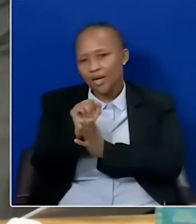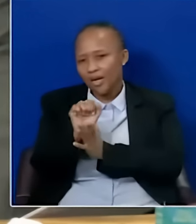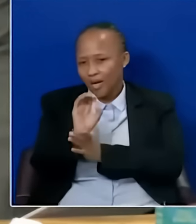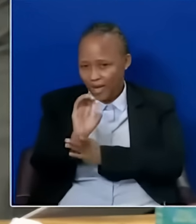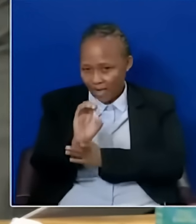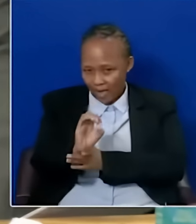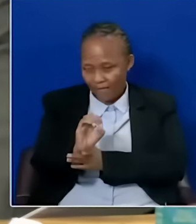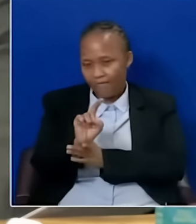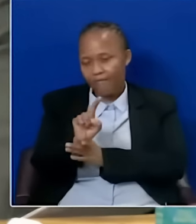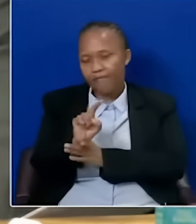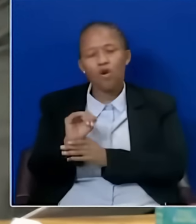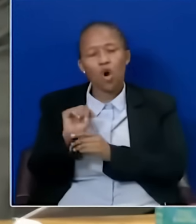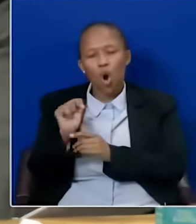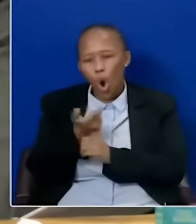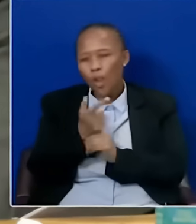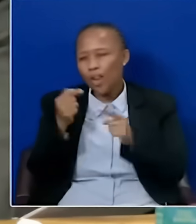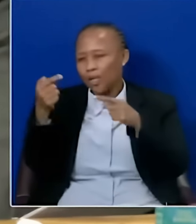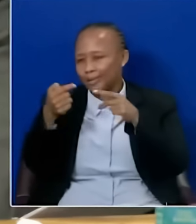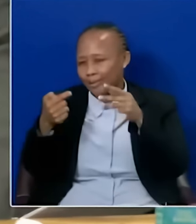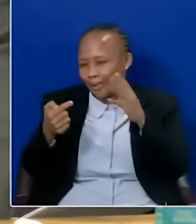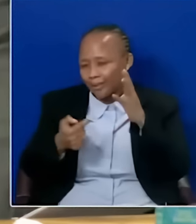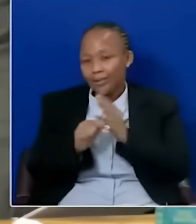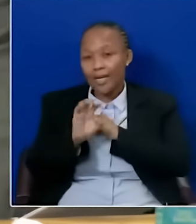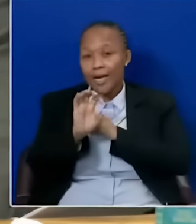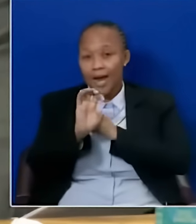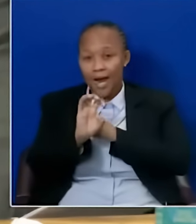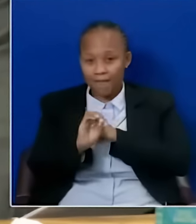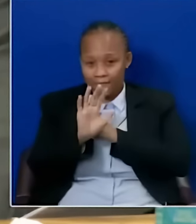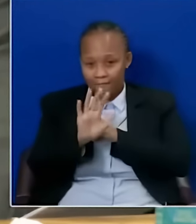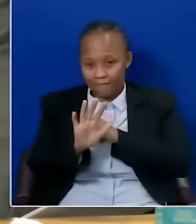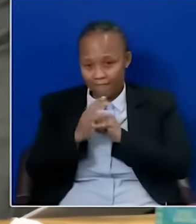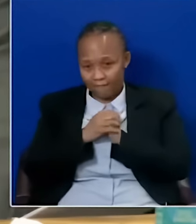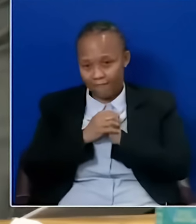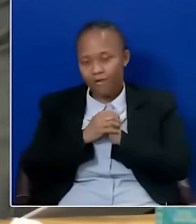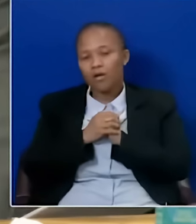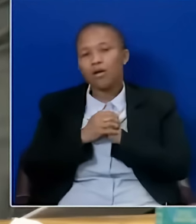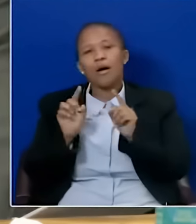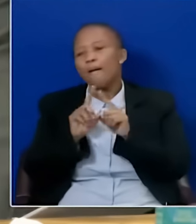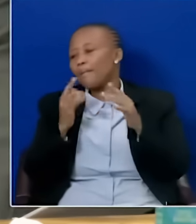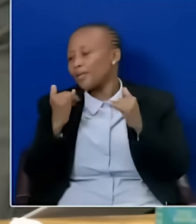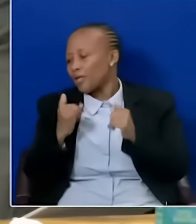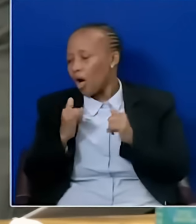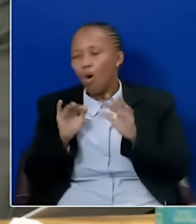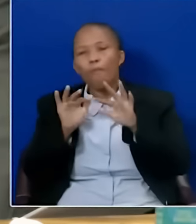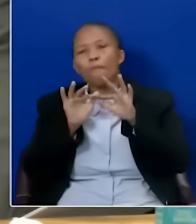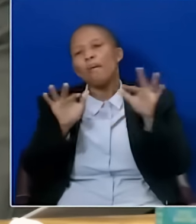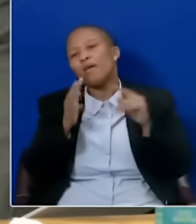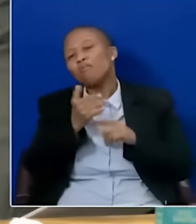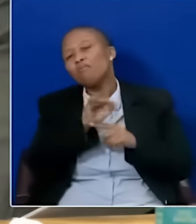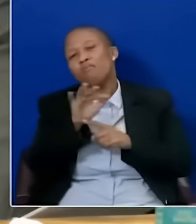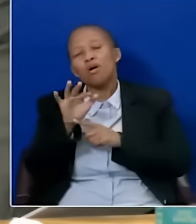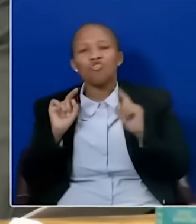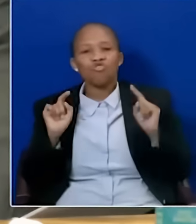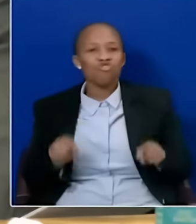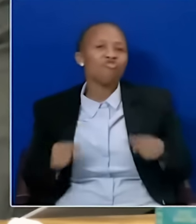details in it. The commissioners do too. But we can't show it publicly because some of these cases are still